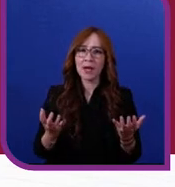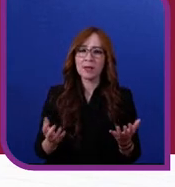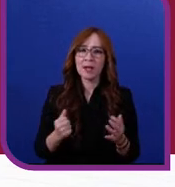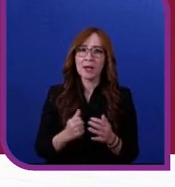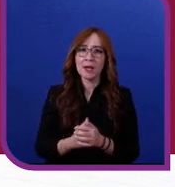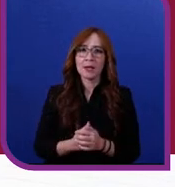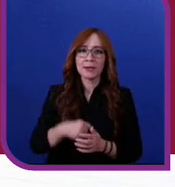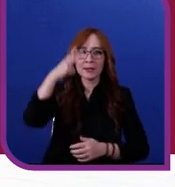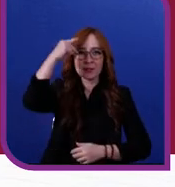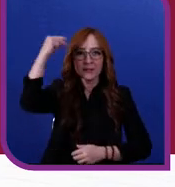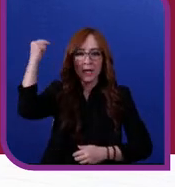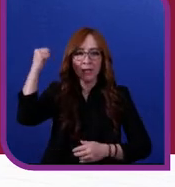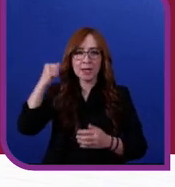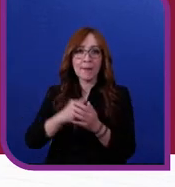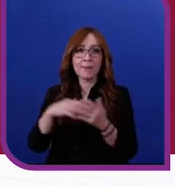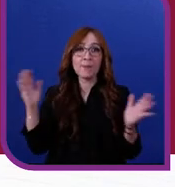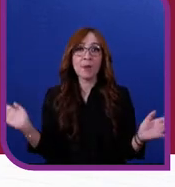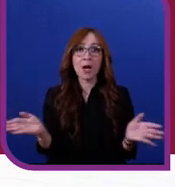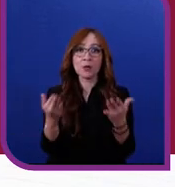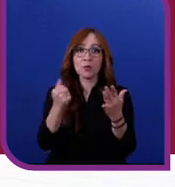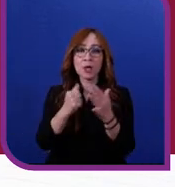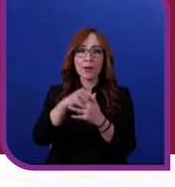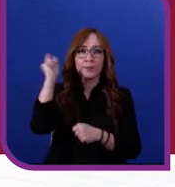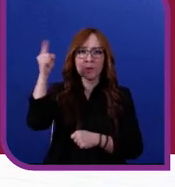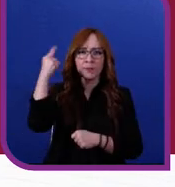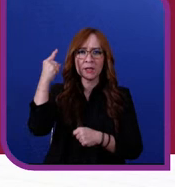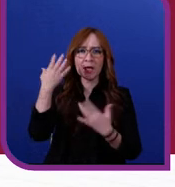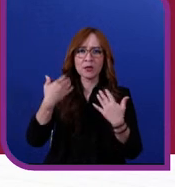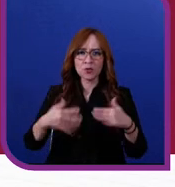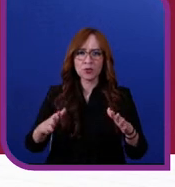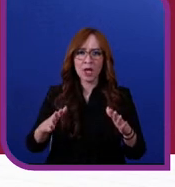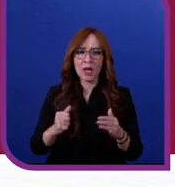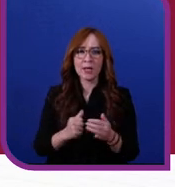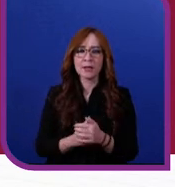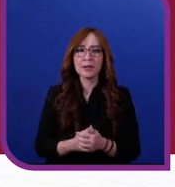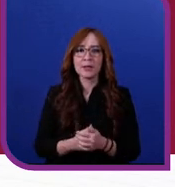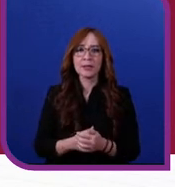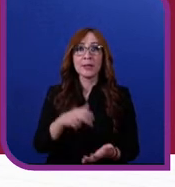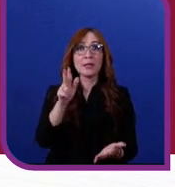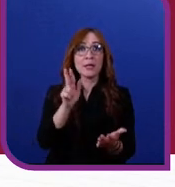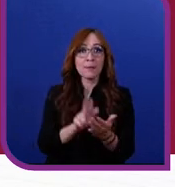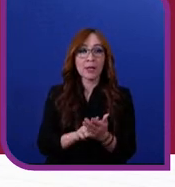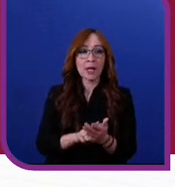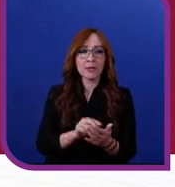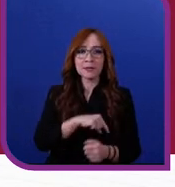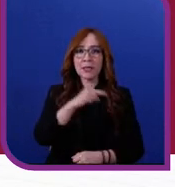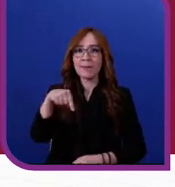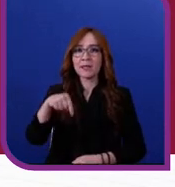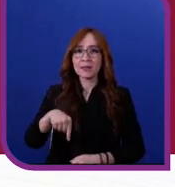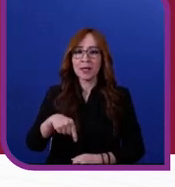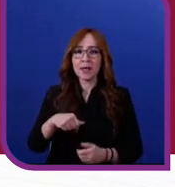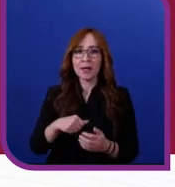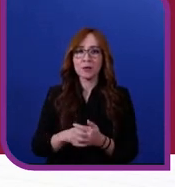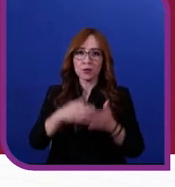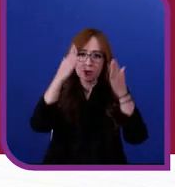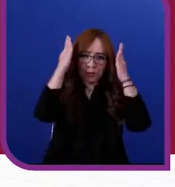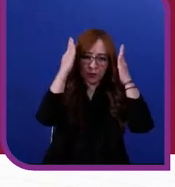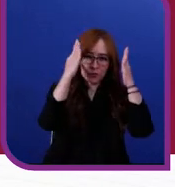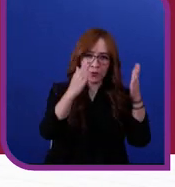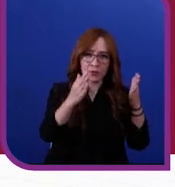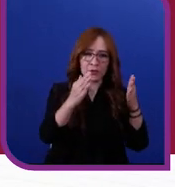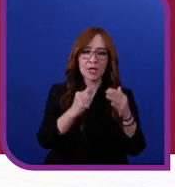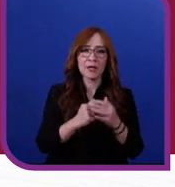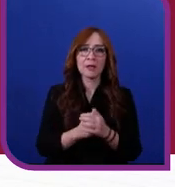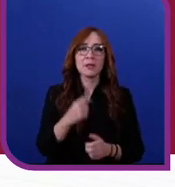in our infrastructure development including the pipi er ya epicon start from the first ride